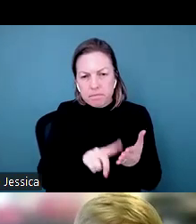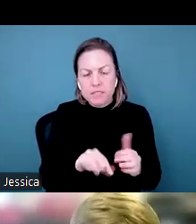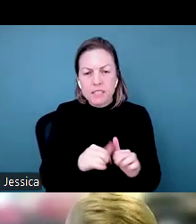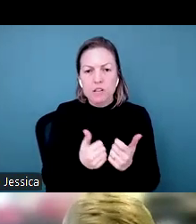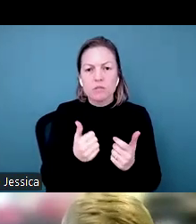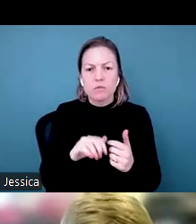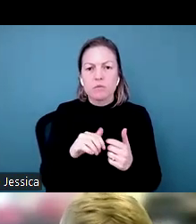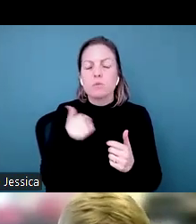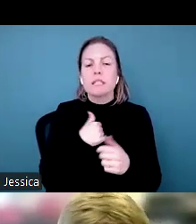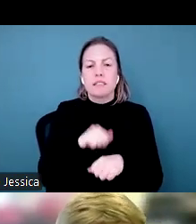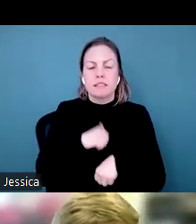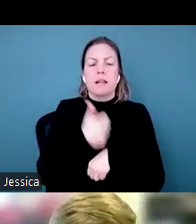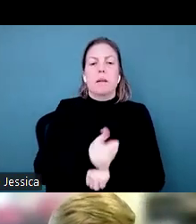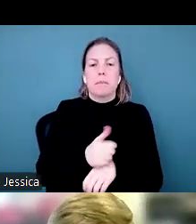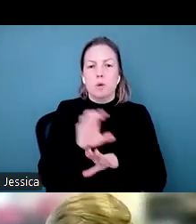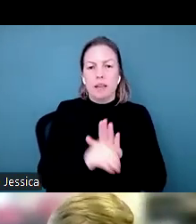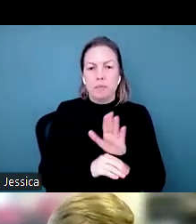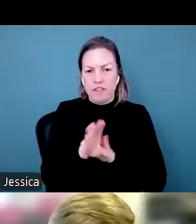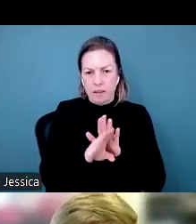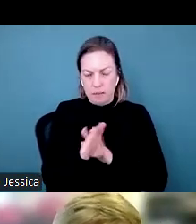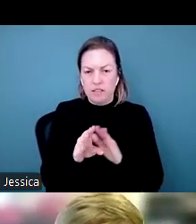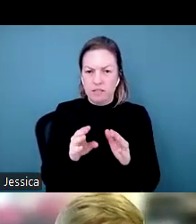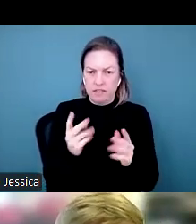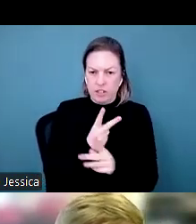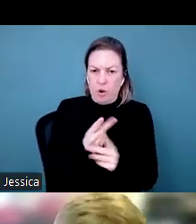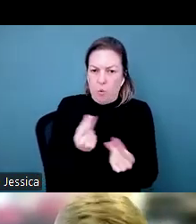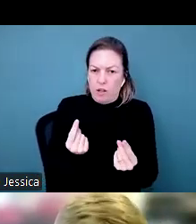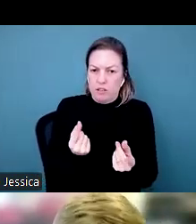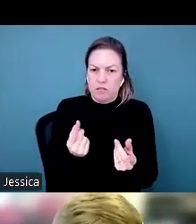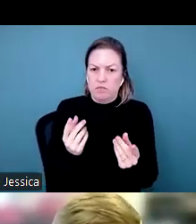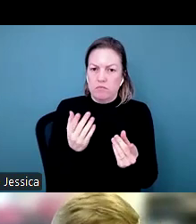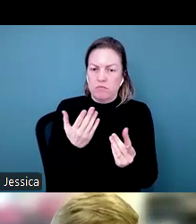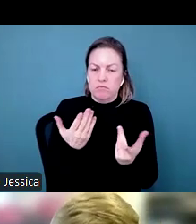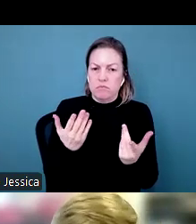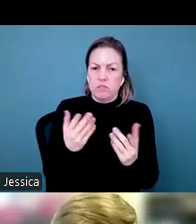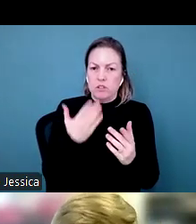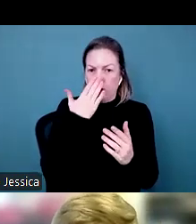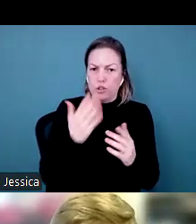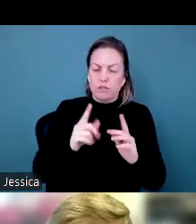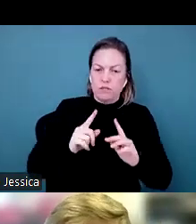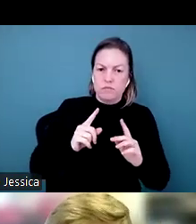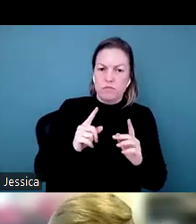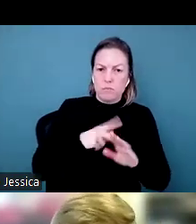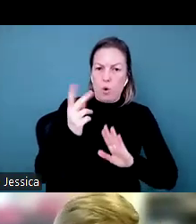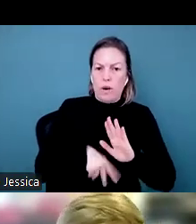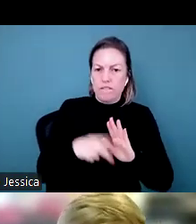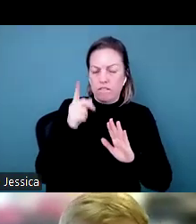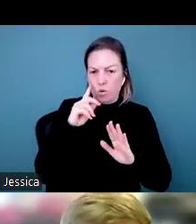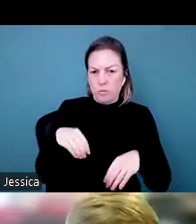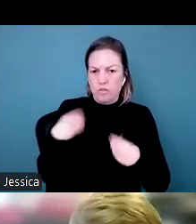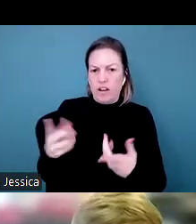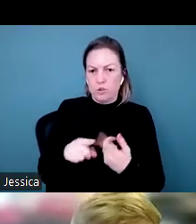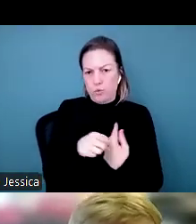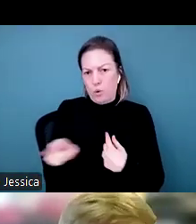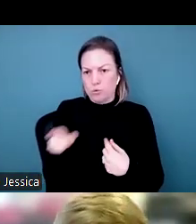curriculum development model to try to establish what would be an adequate pilot program for a caregiver training program using this